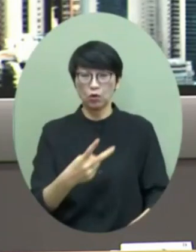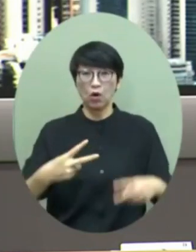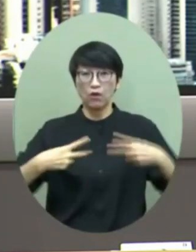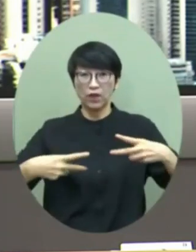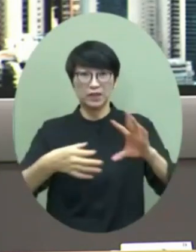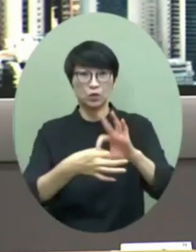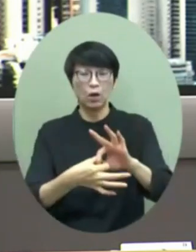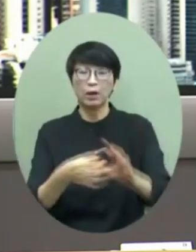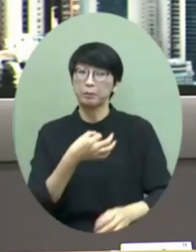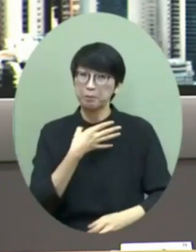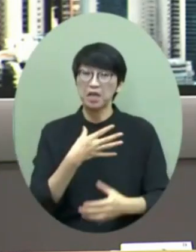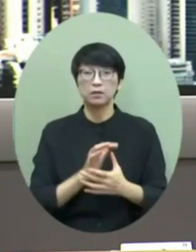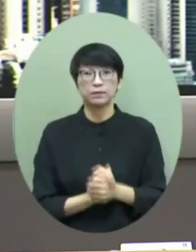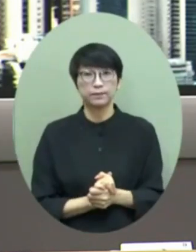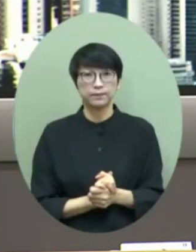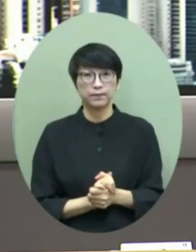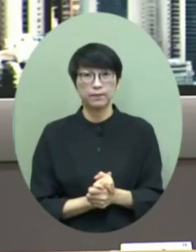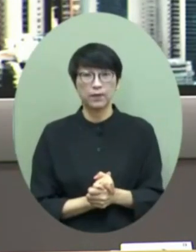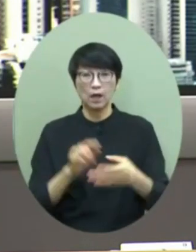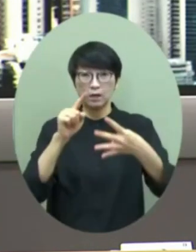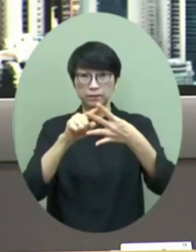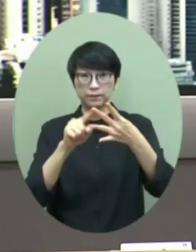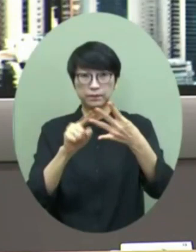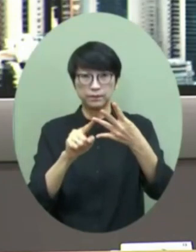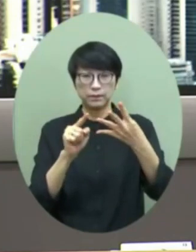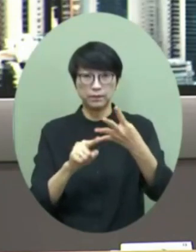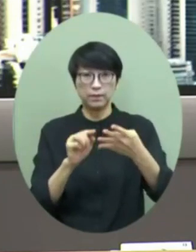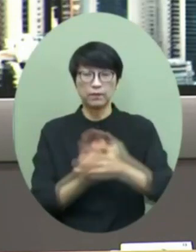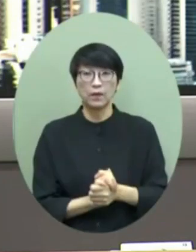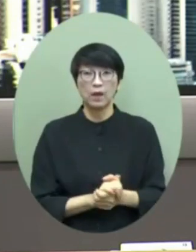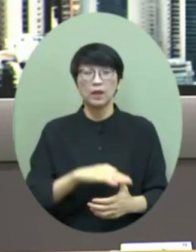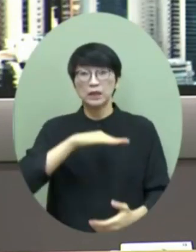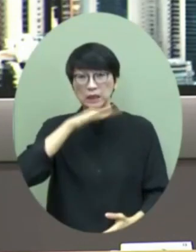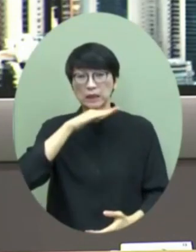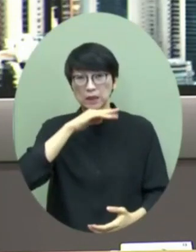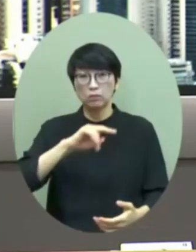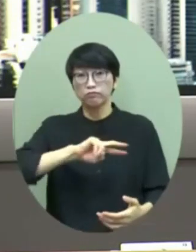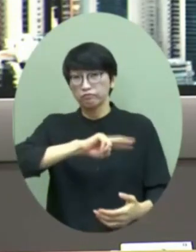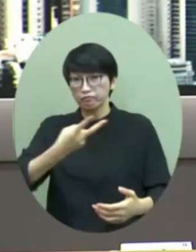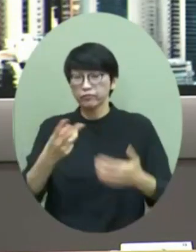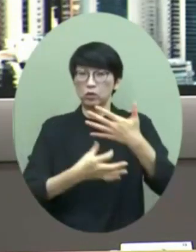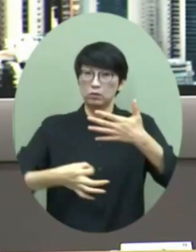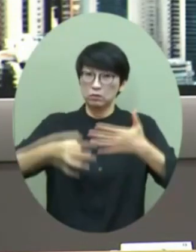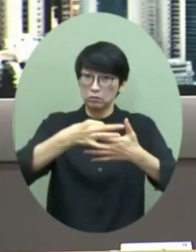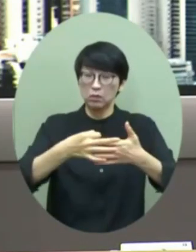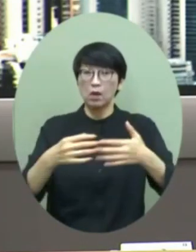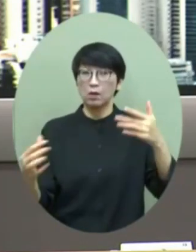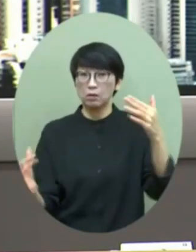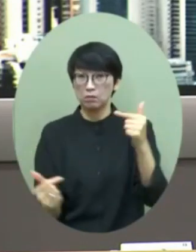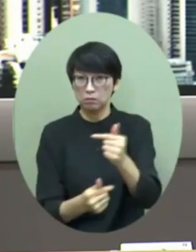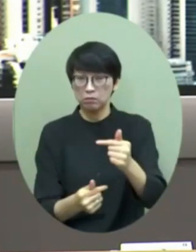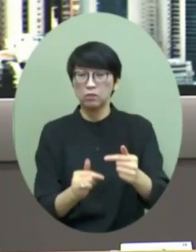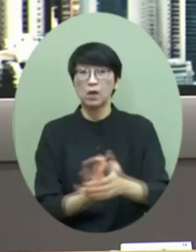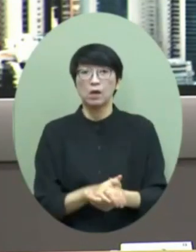then we have not taken steps to further develop the relationship between the central authorities and the